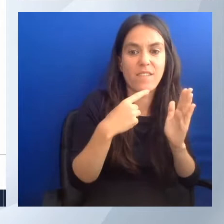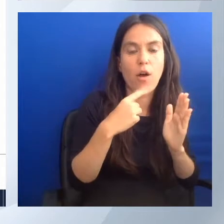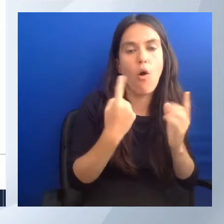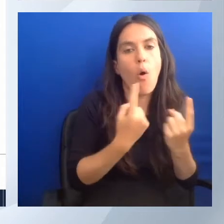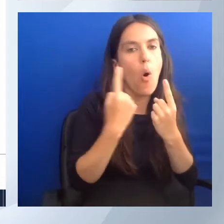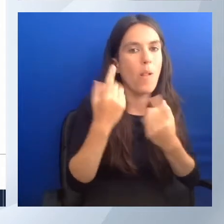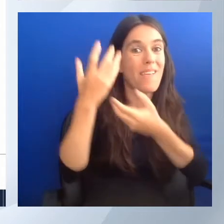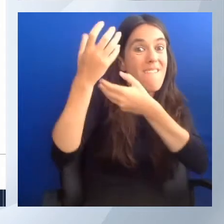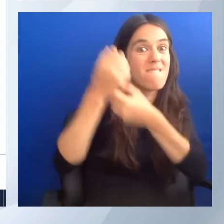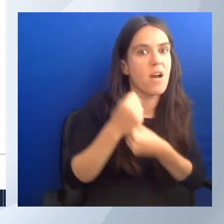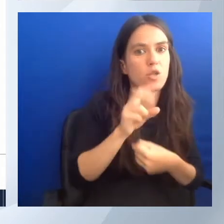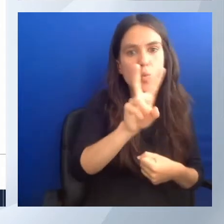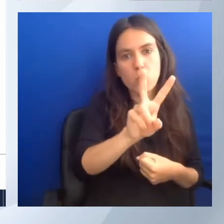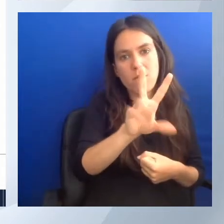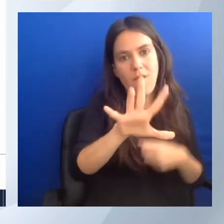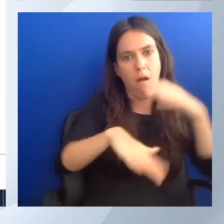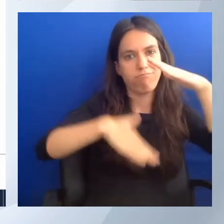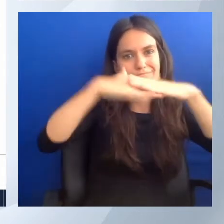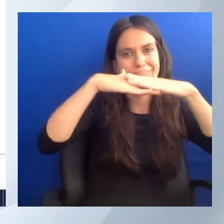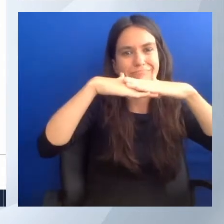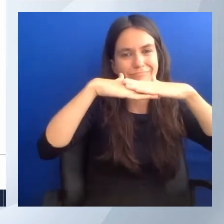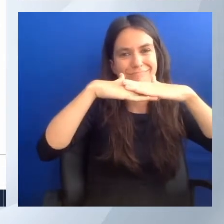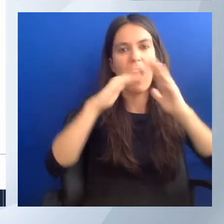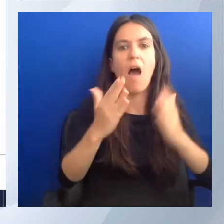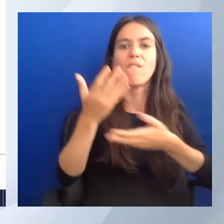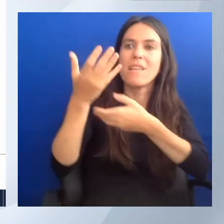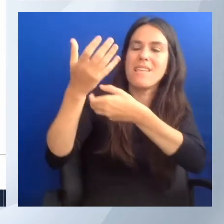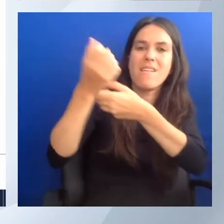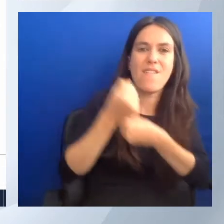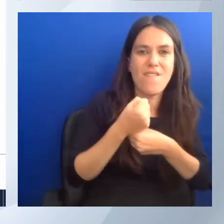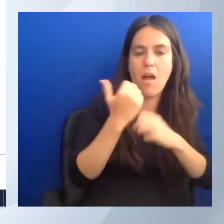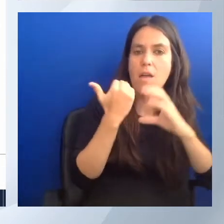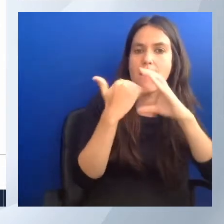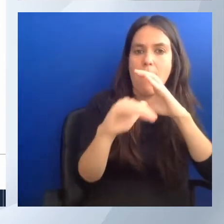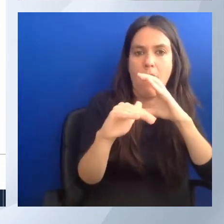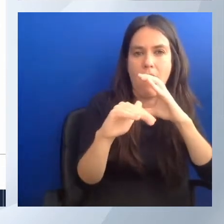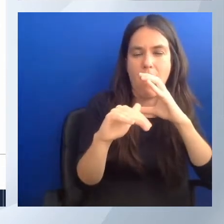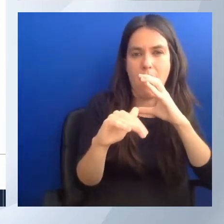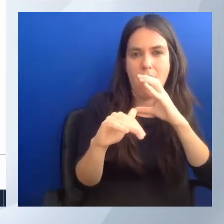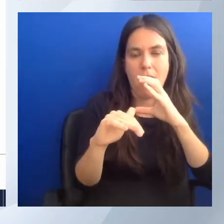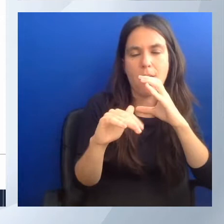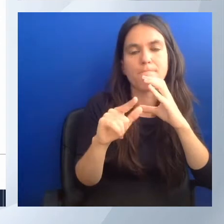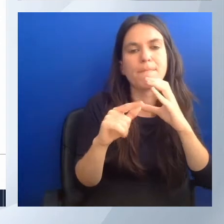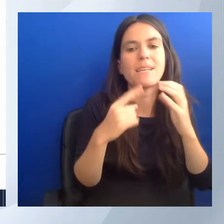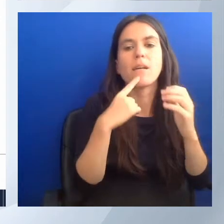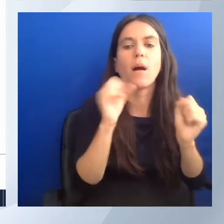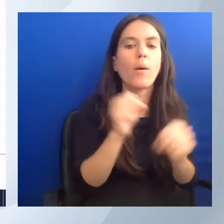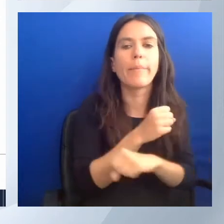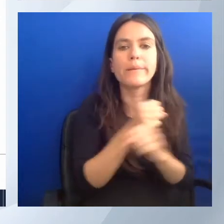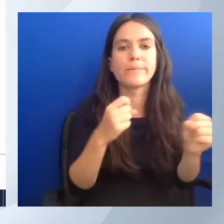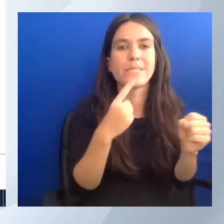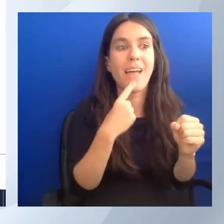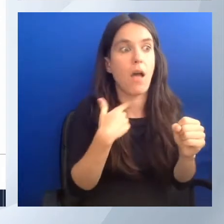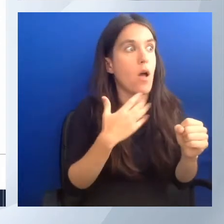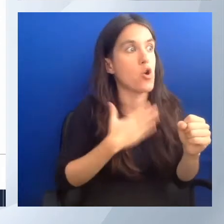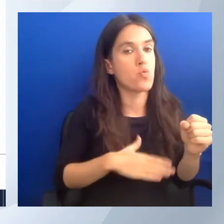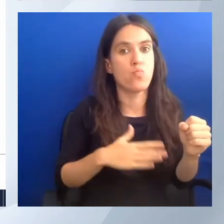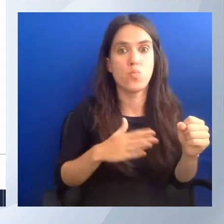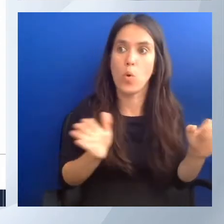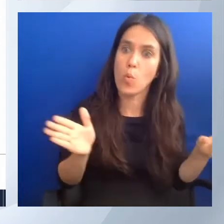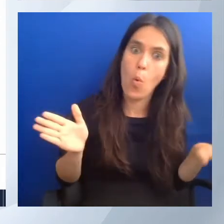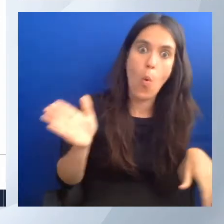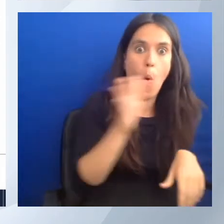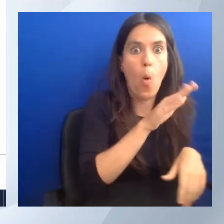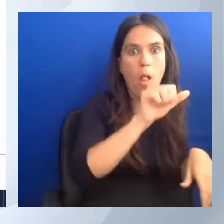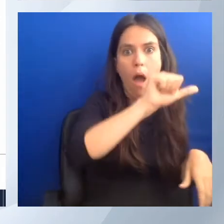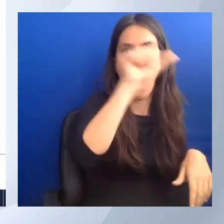25 people and you have to invite users by email address. So you cannot say, I want to invite everyone within my Azure Active Directory, or